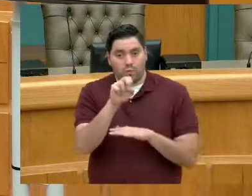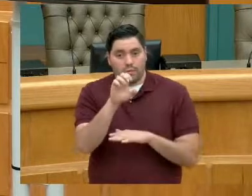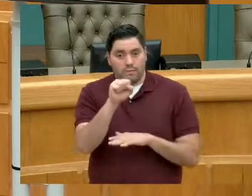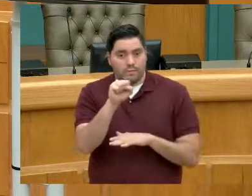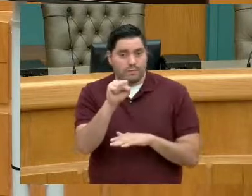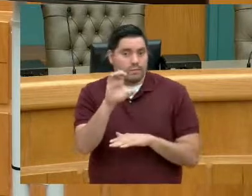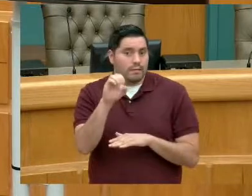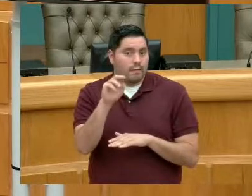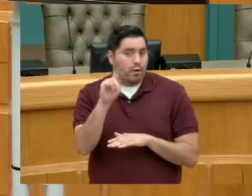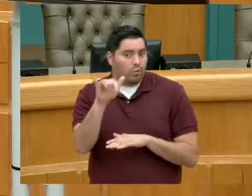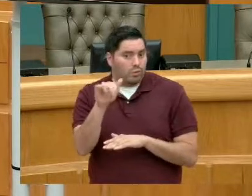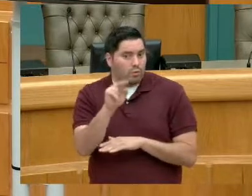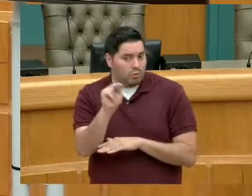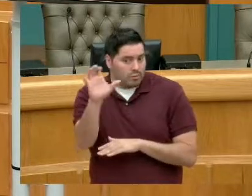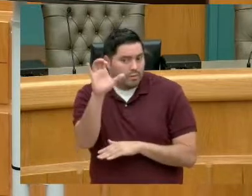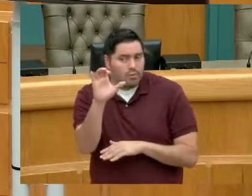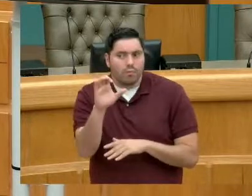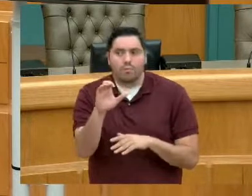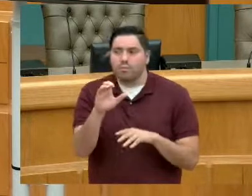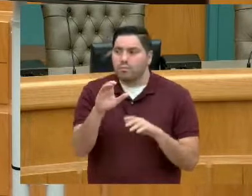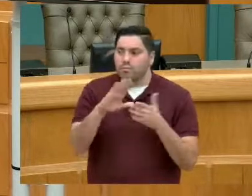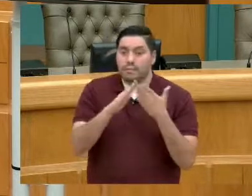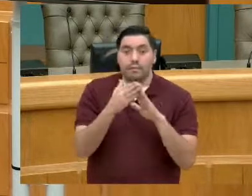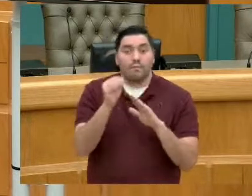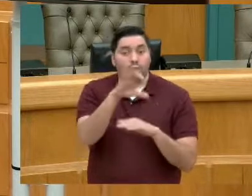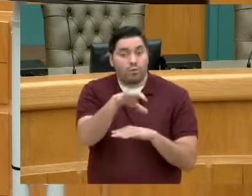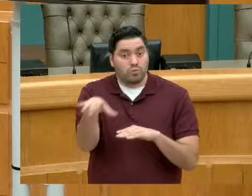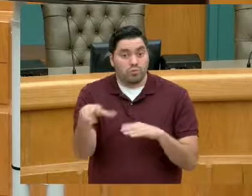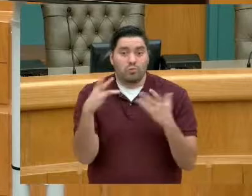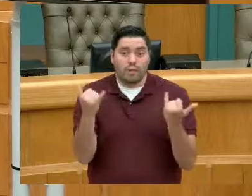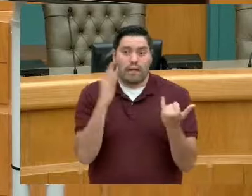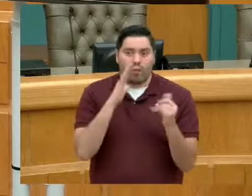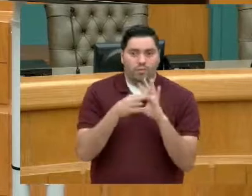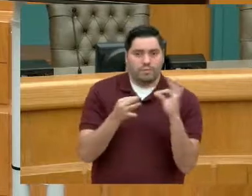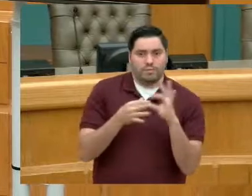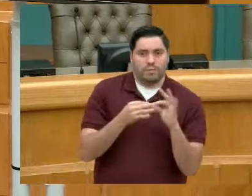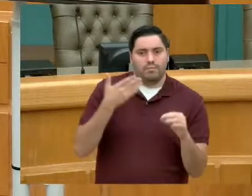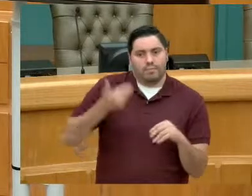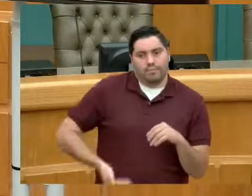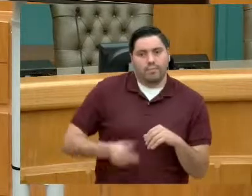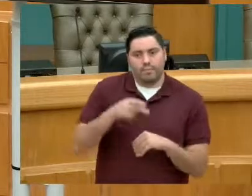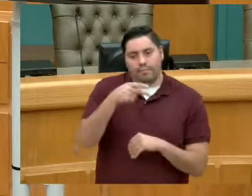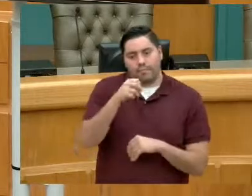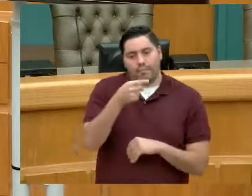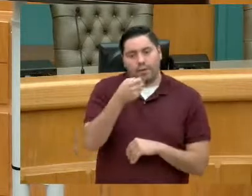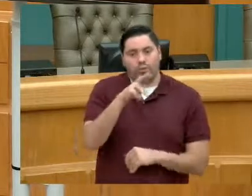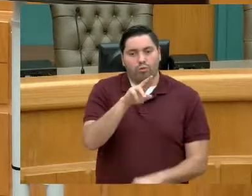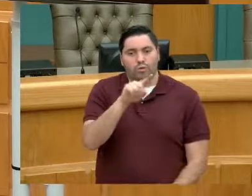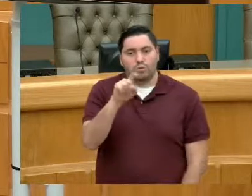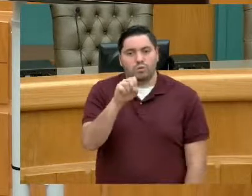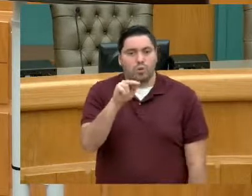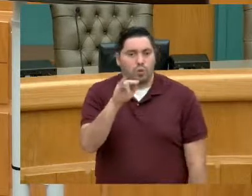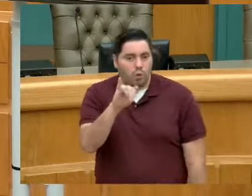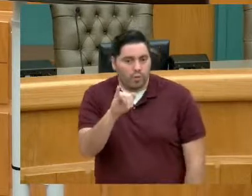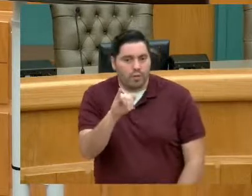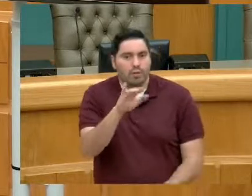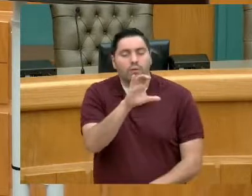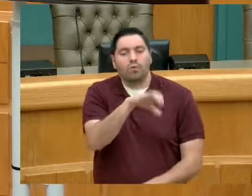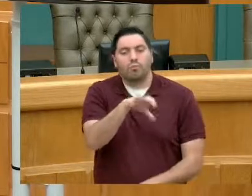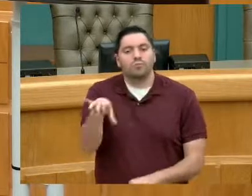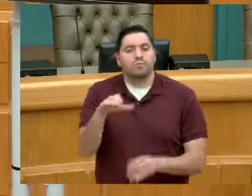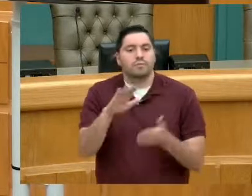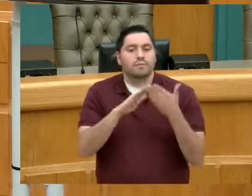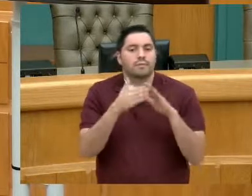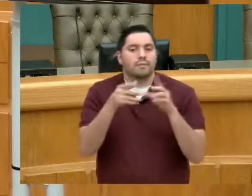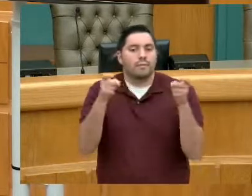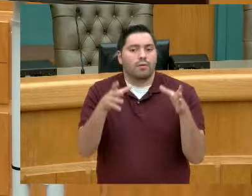Christi. And today I'll be speaking initially. My name is Peter Zanoni. I'm Corpus Christi City Manager. And what I will be doing